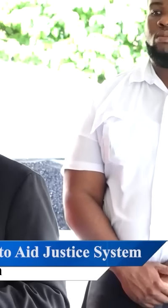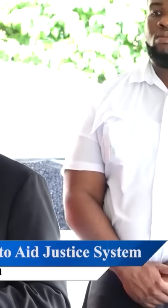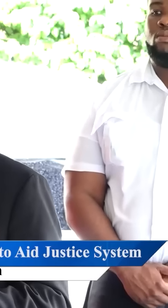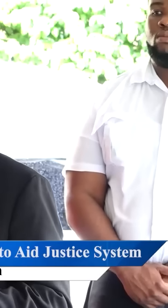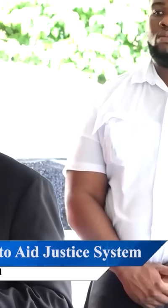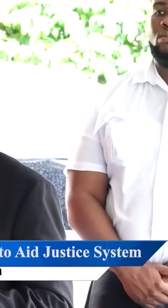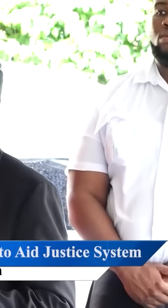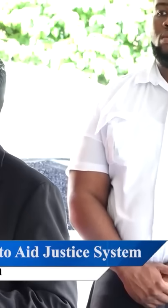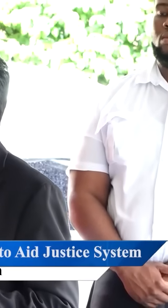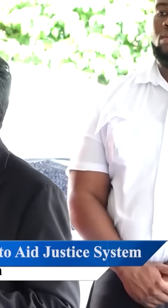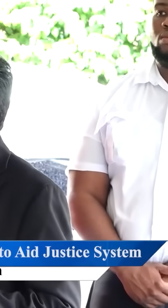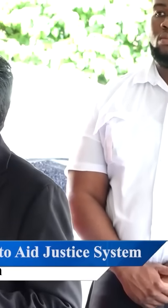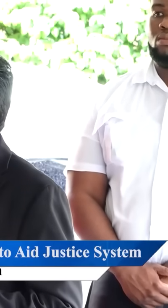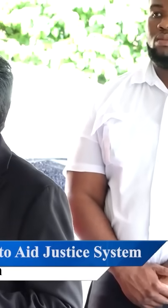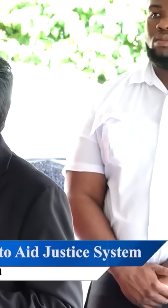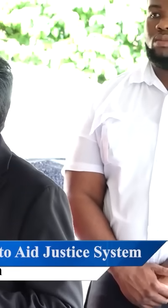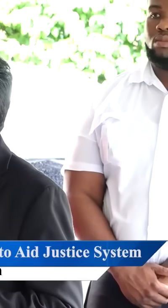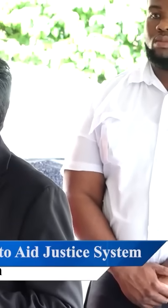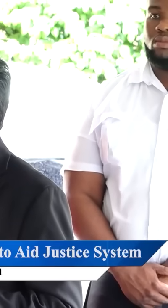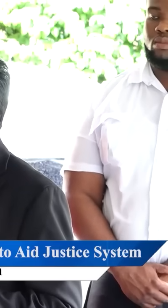allow for